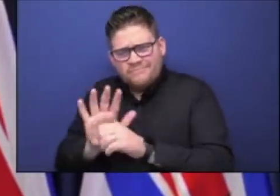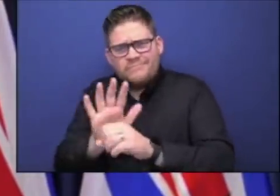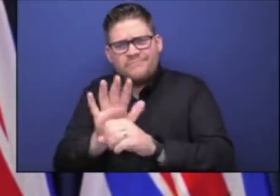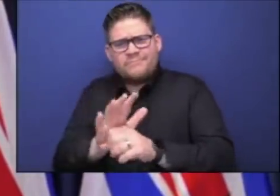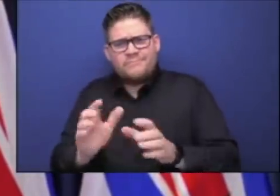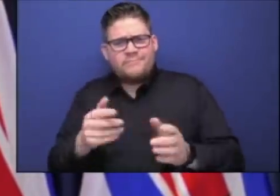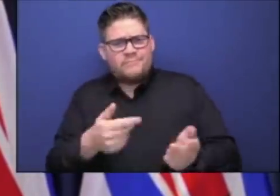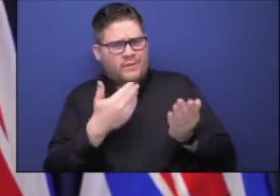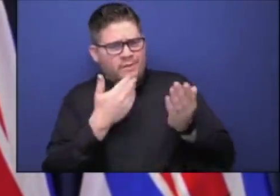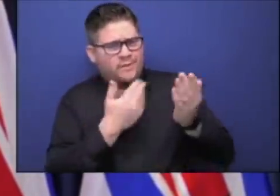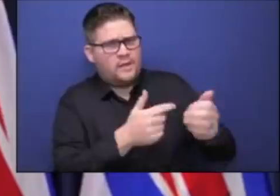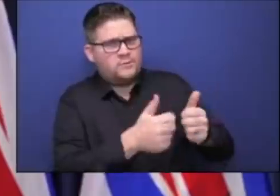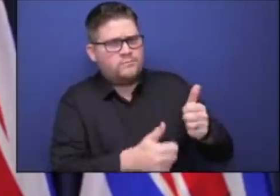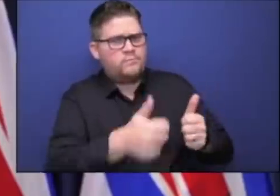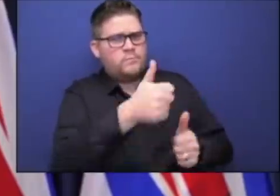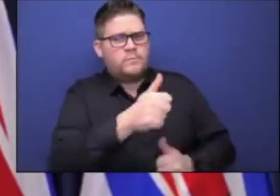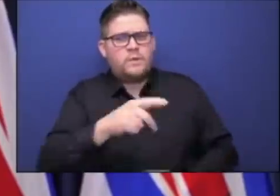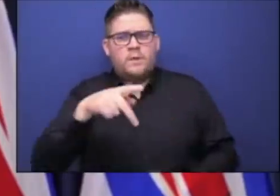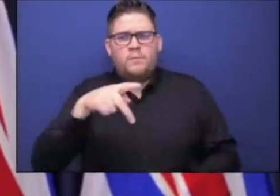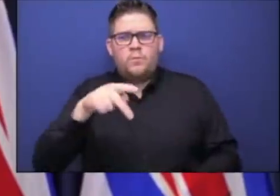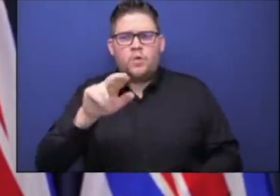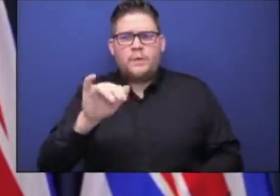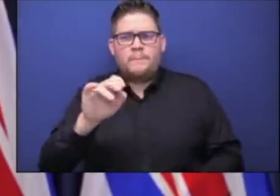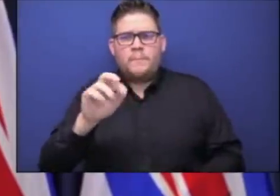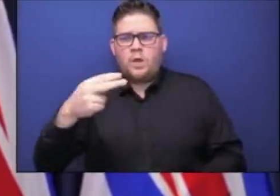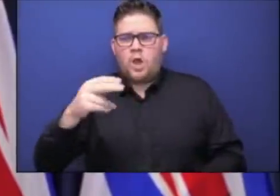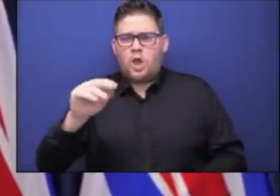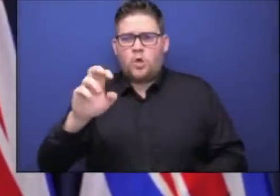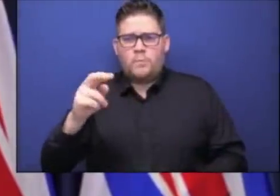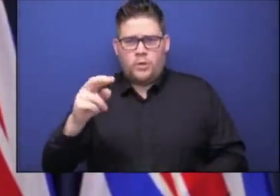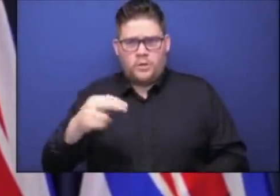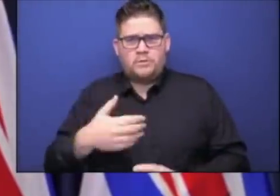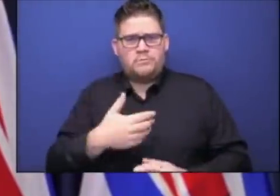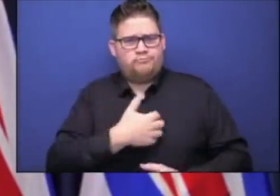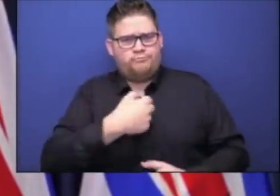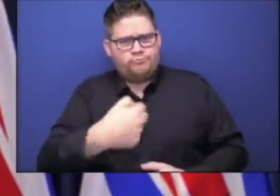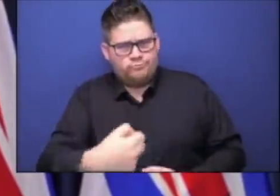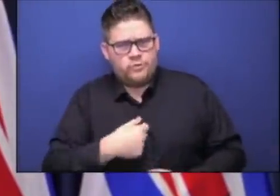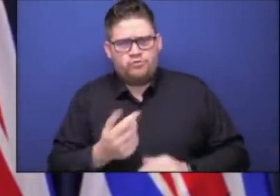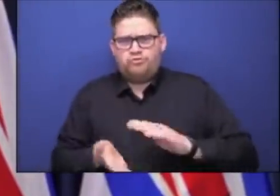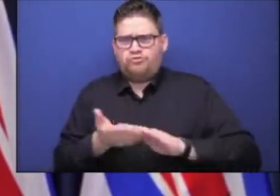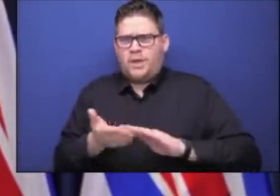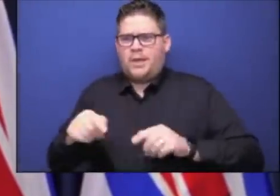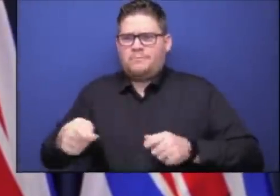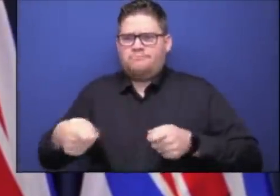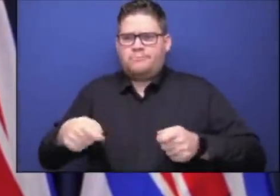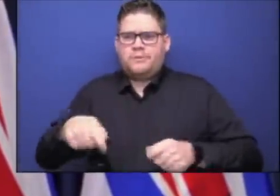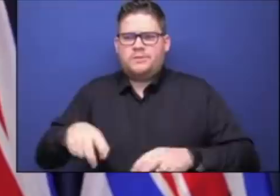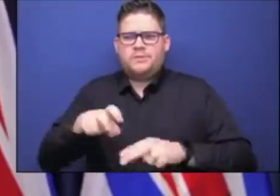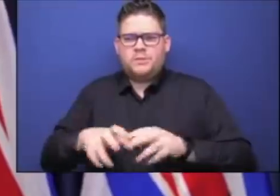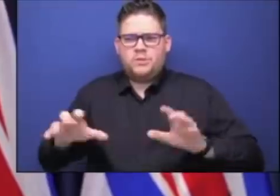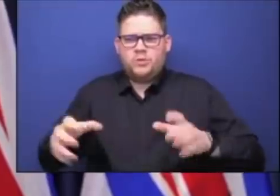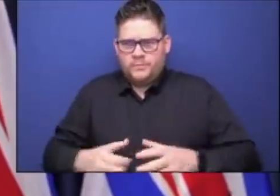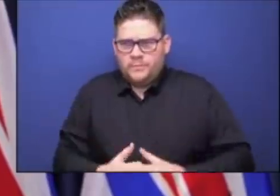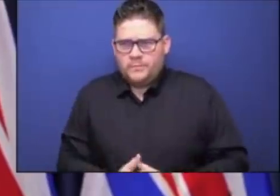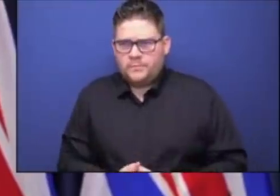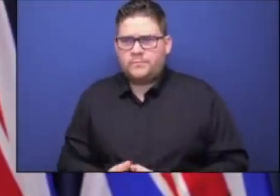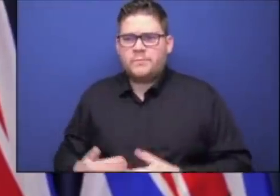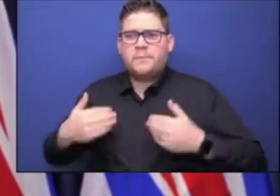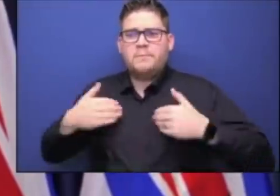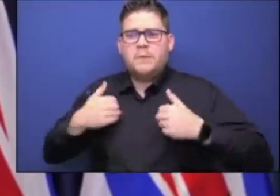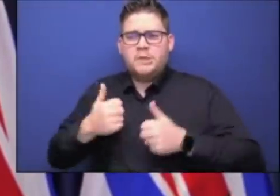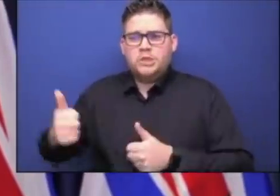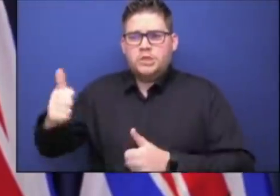Task Force, Minister Selina Robinson, who had been the Minister for Housing at the time when I started the work, Minister Eby